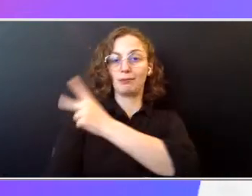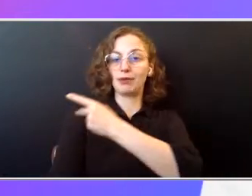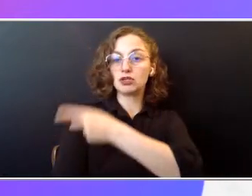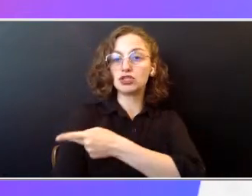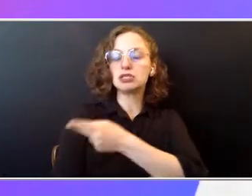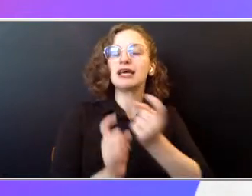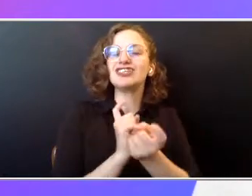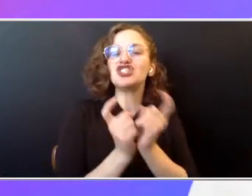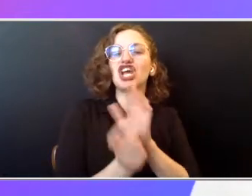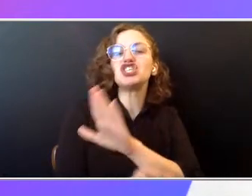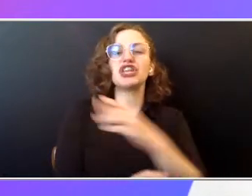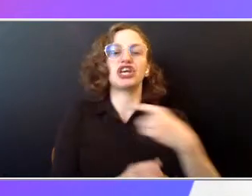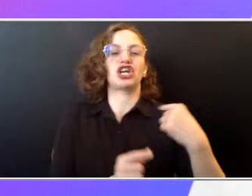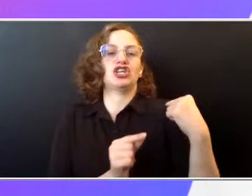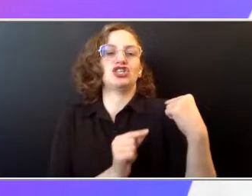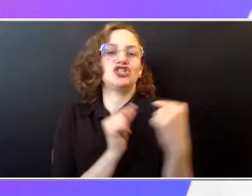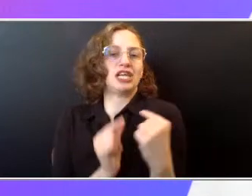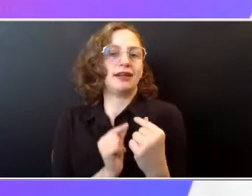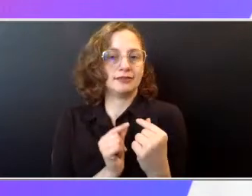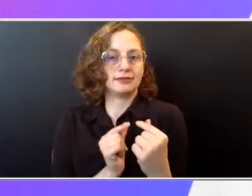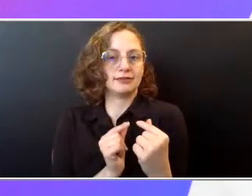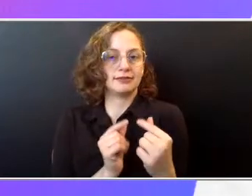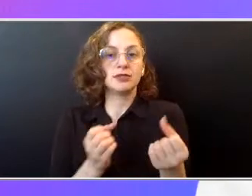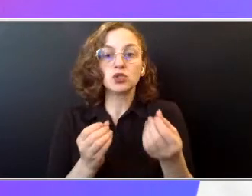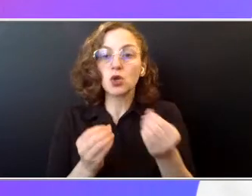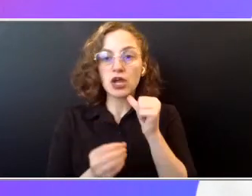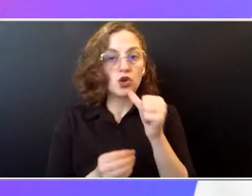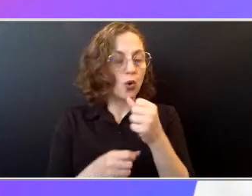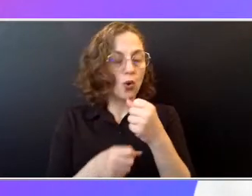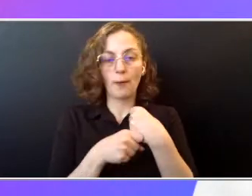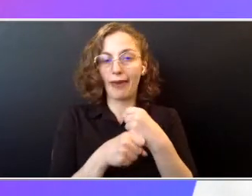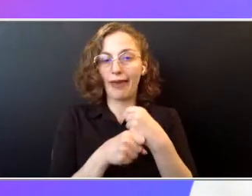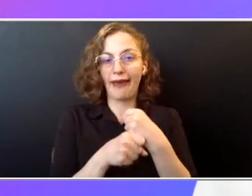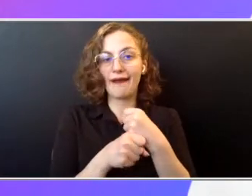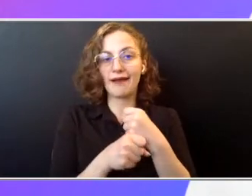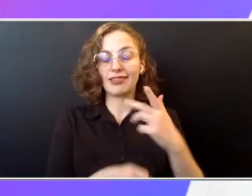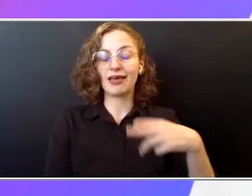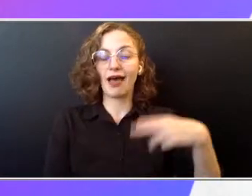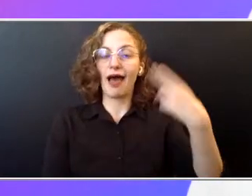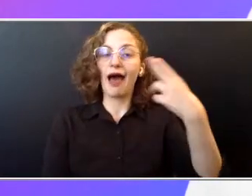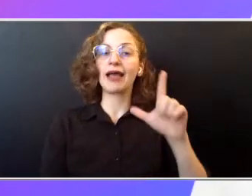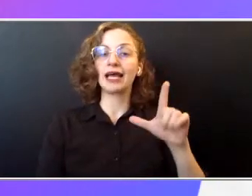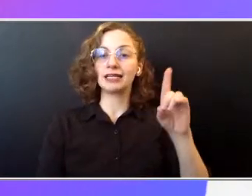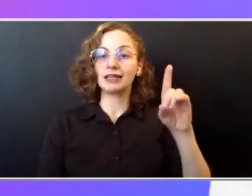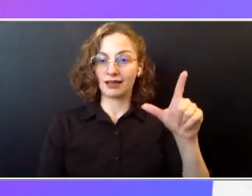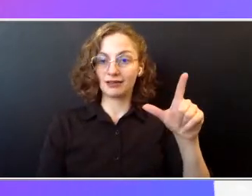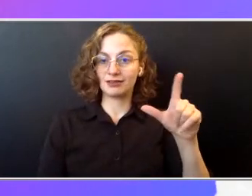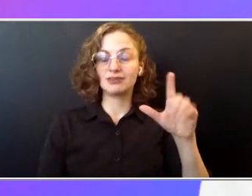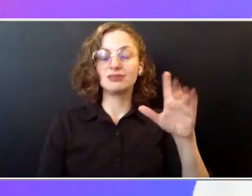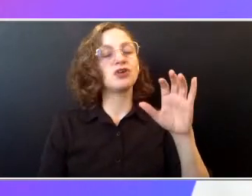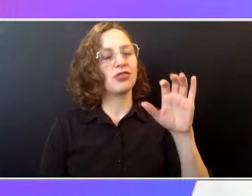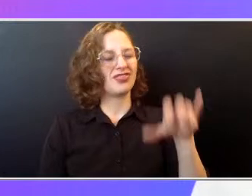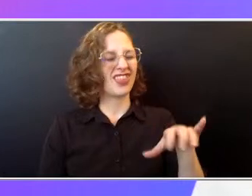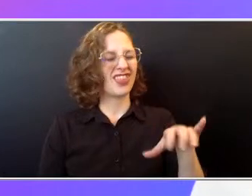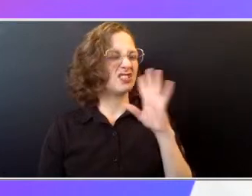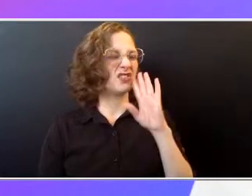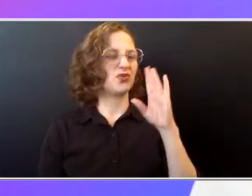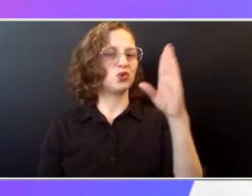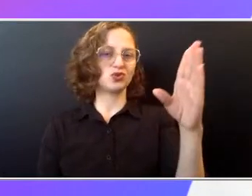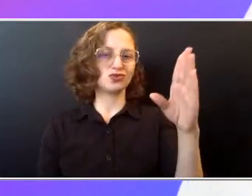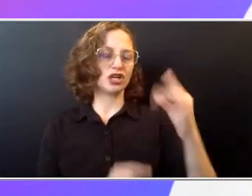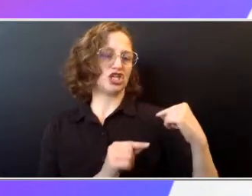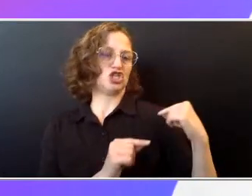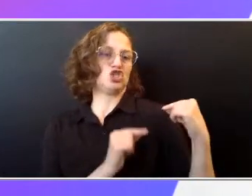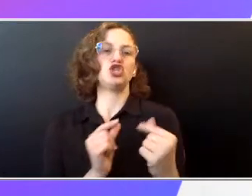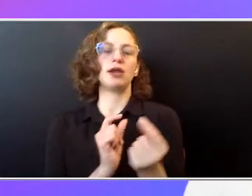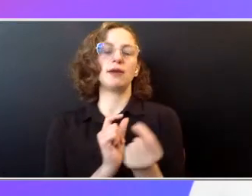LDL, or in the case of the Lp(a), the high Lp(a). So that's the future, is gene manipulation for these genetic diseases of this kind. And